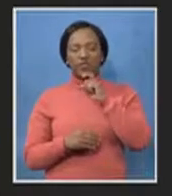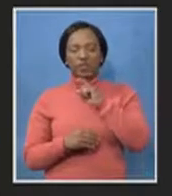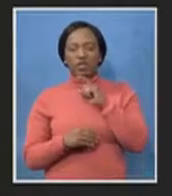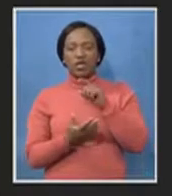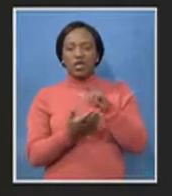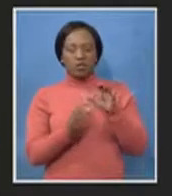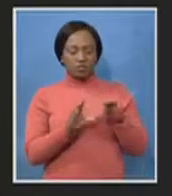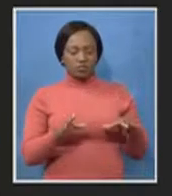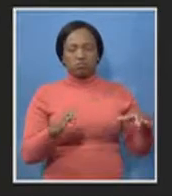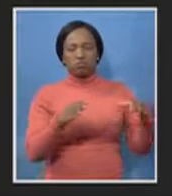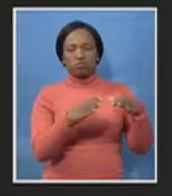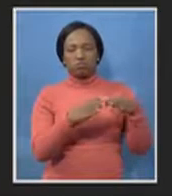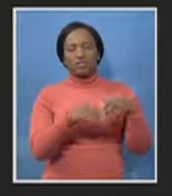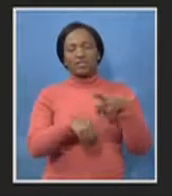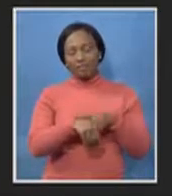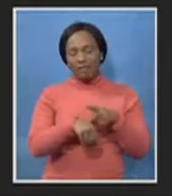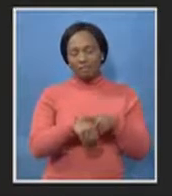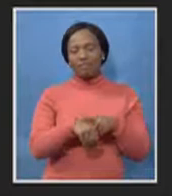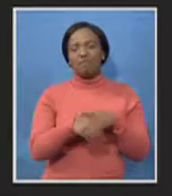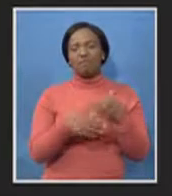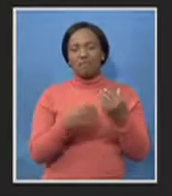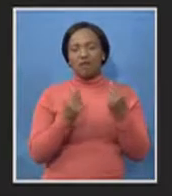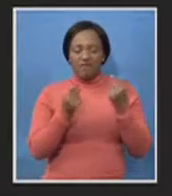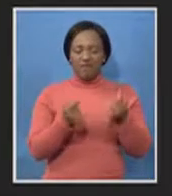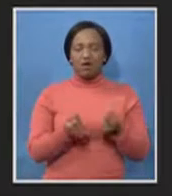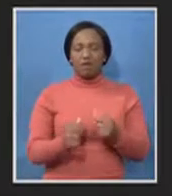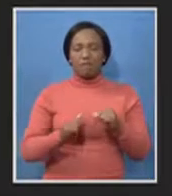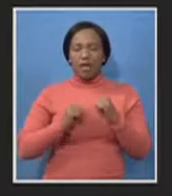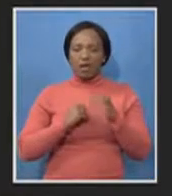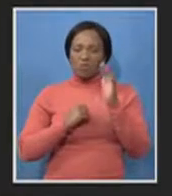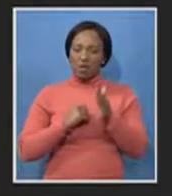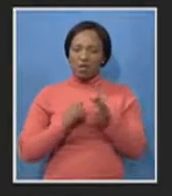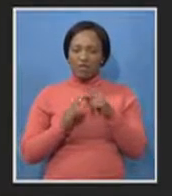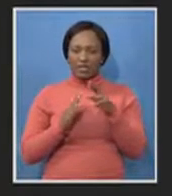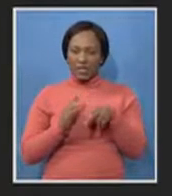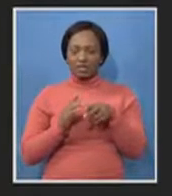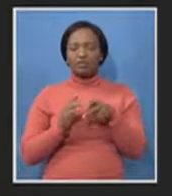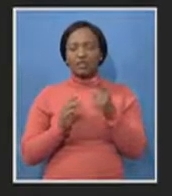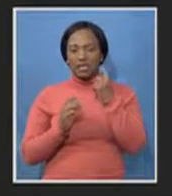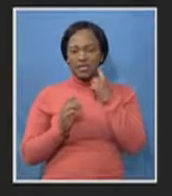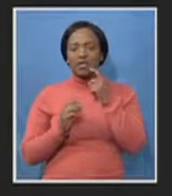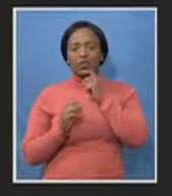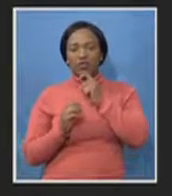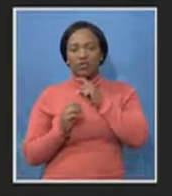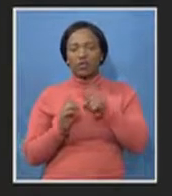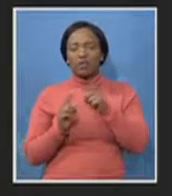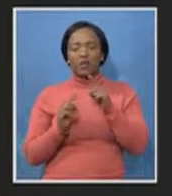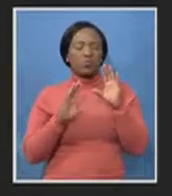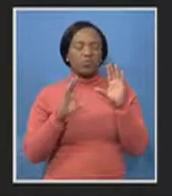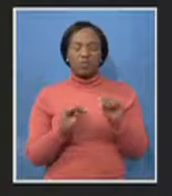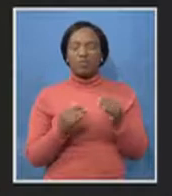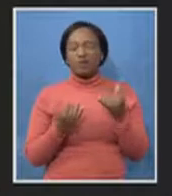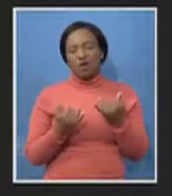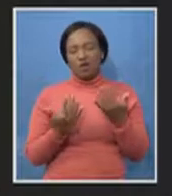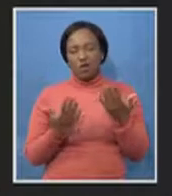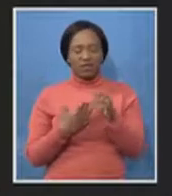it meant faster turnaround times for results. So very useful. But actually, we have stopped using it now in South Africa because our testing strategy